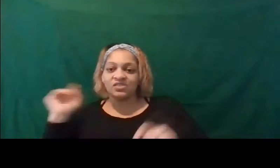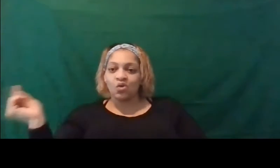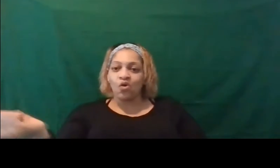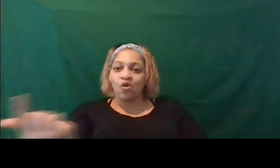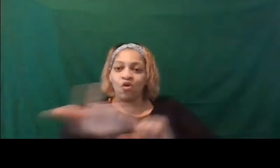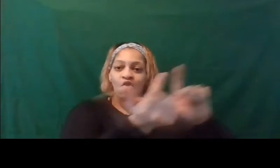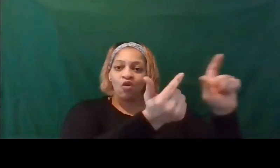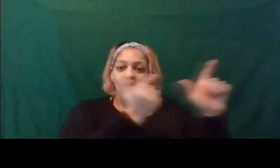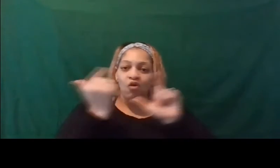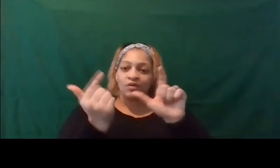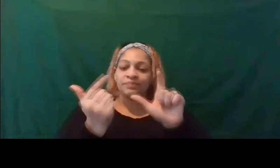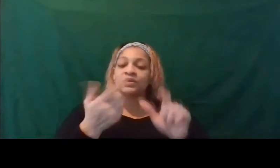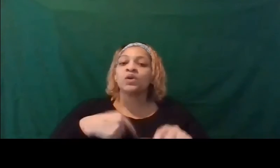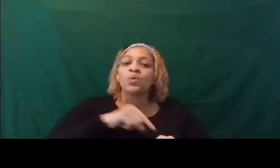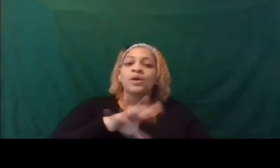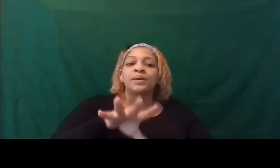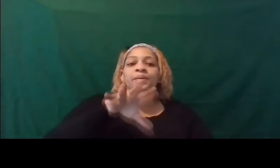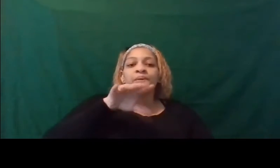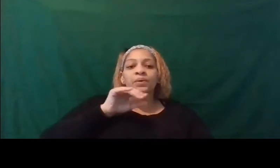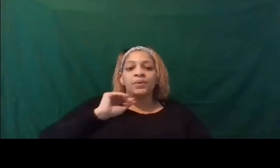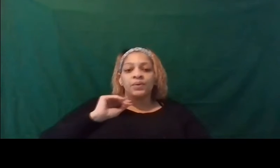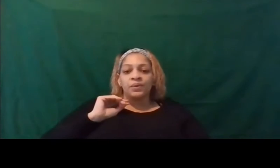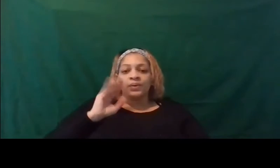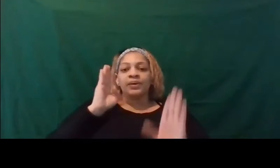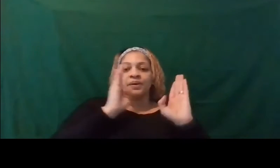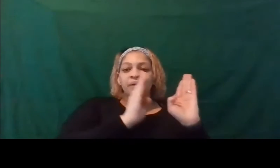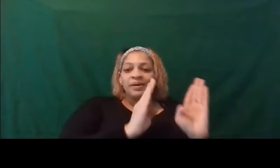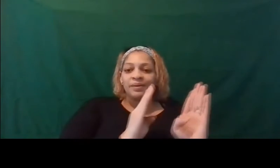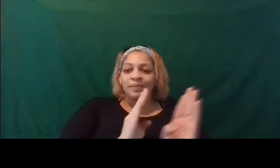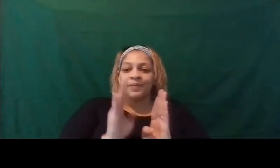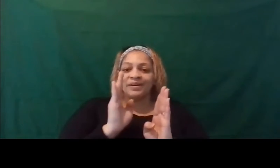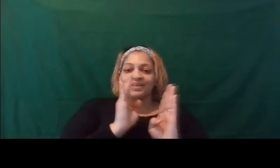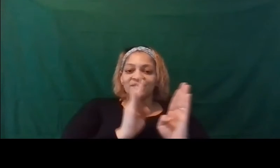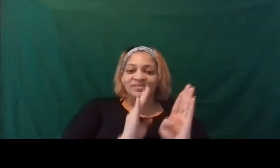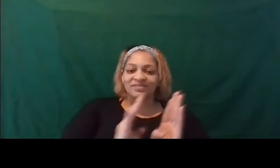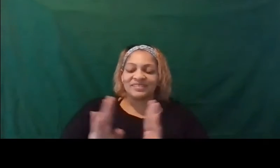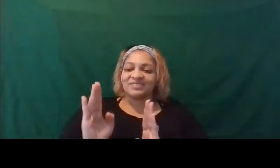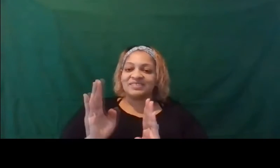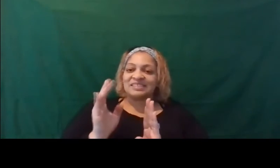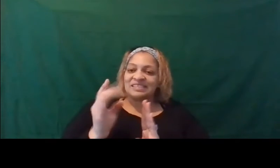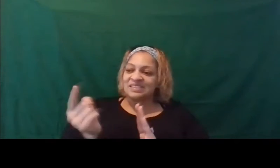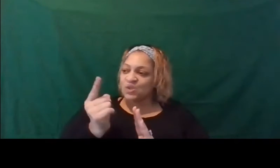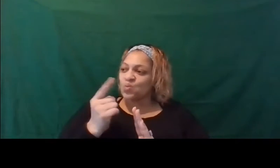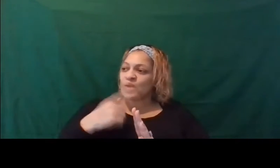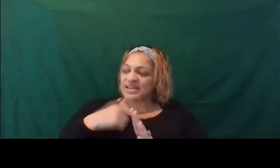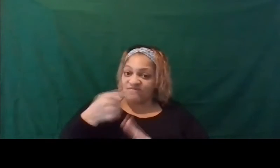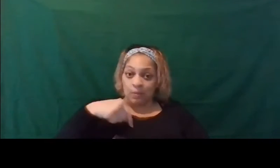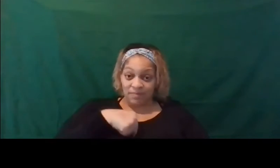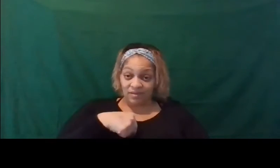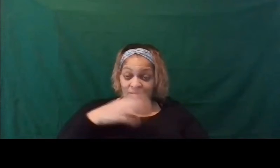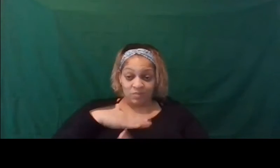we breathe in preparation of someone that, for me, definitely embodies this idea